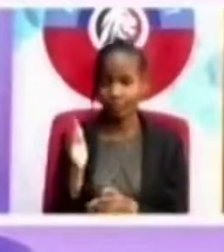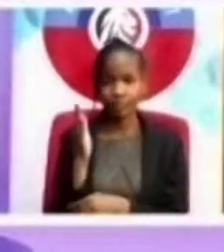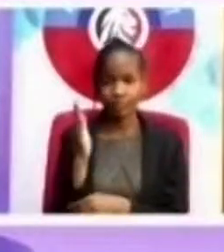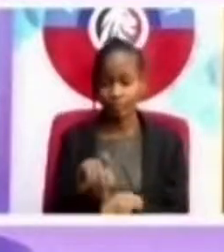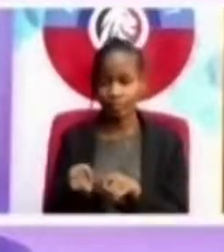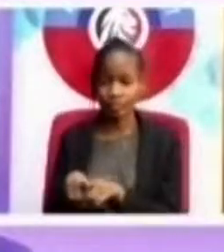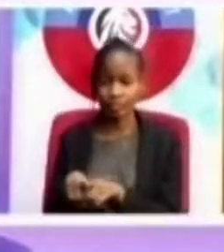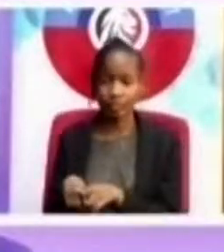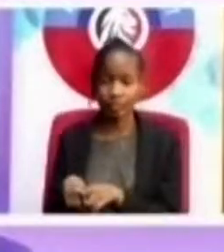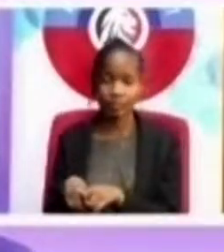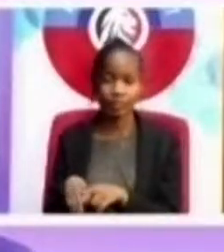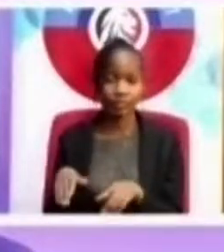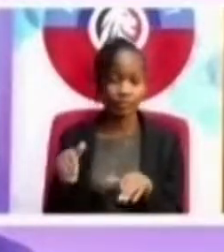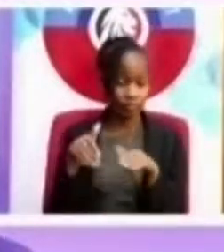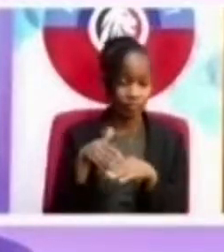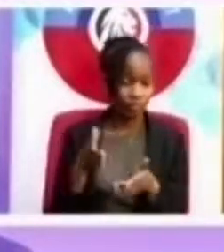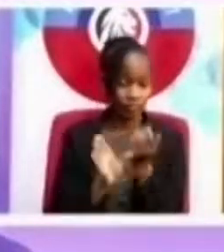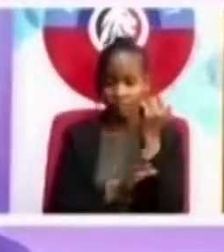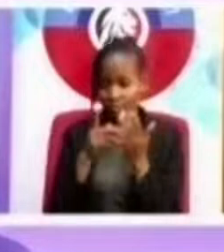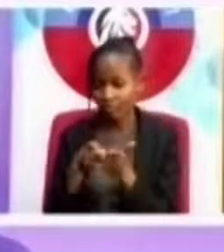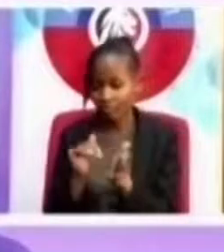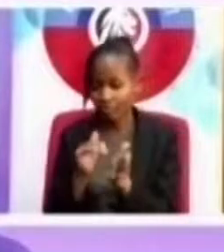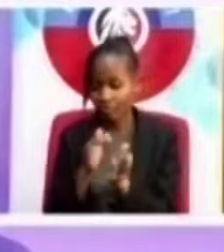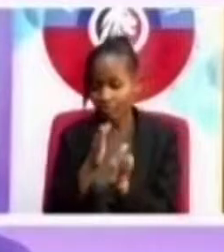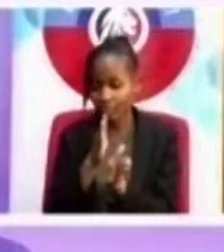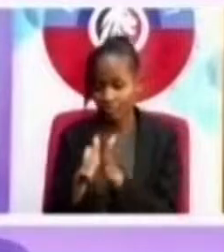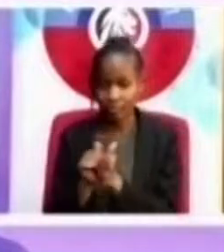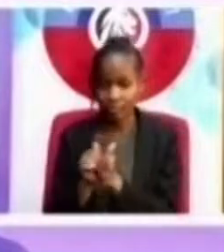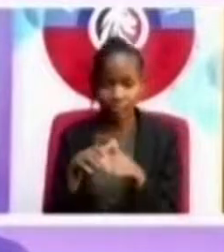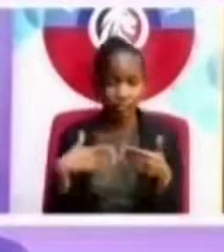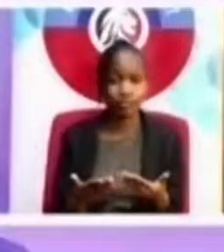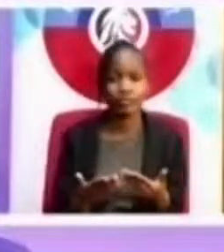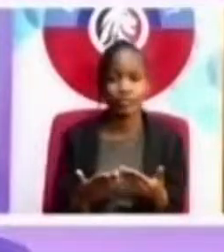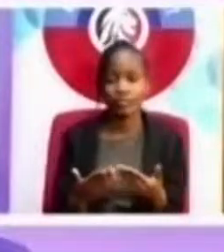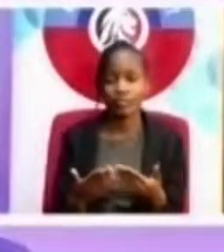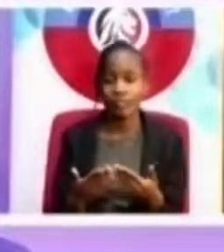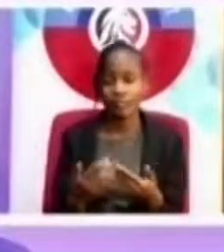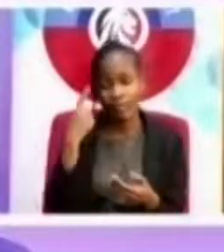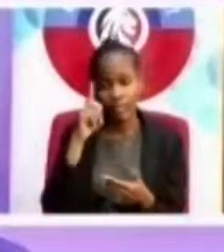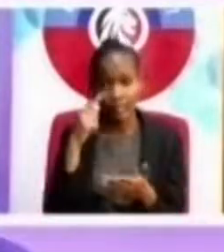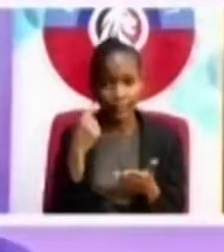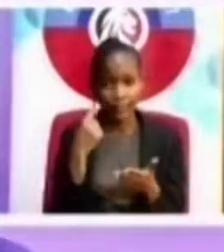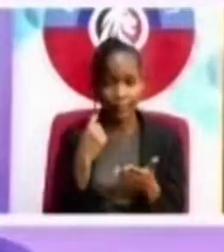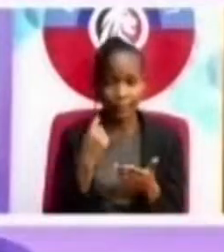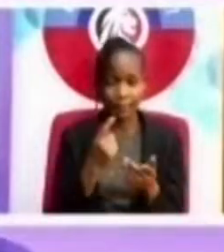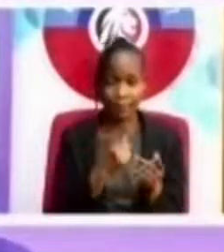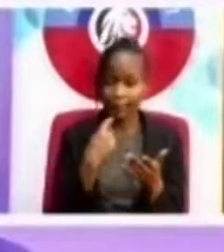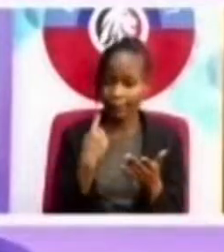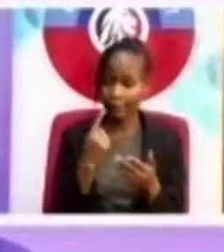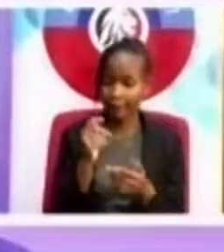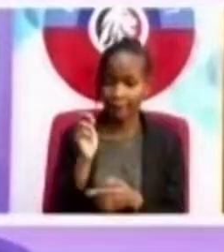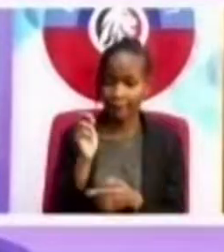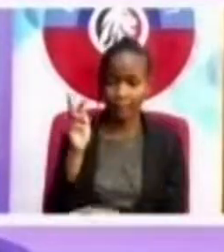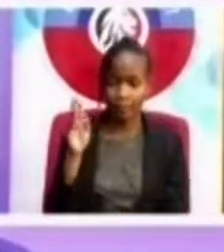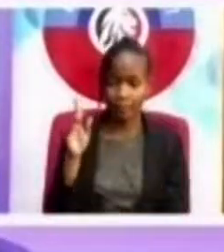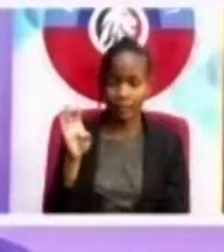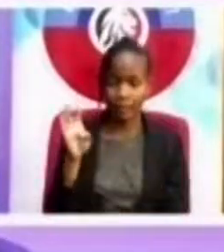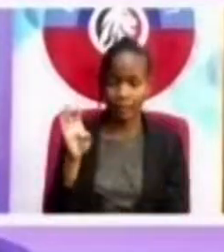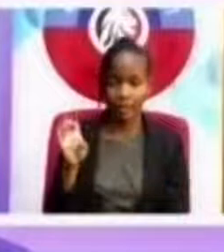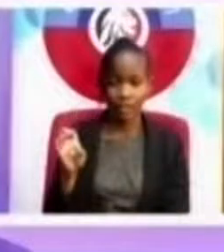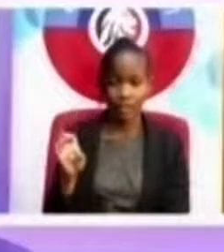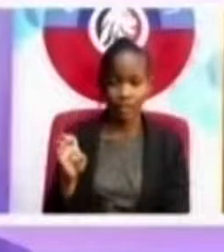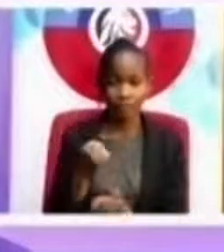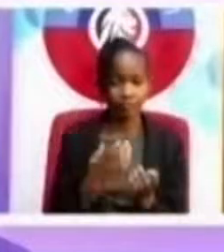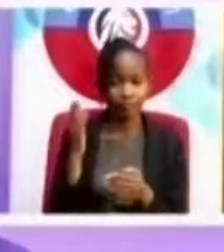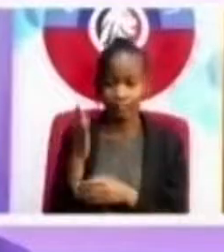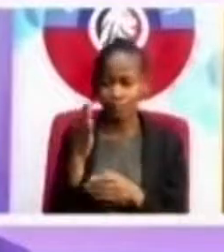internally, the payment plans we are giving is part of trade facilitation, because we know businesses are going through difficult times. So they come and